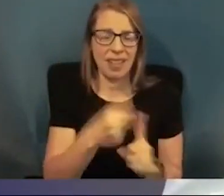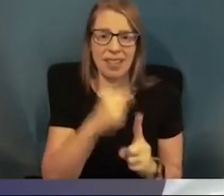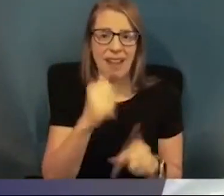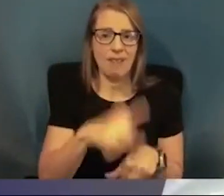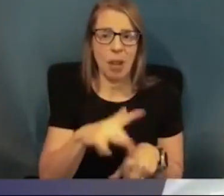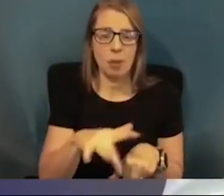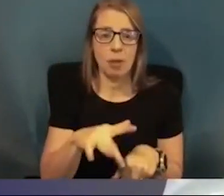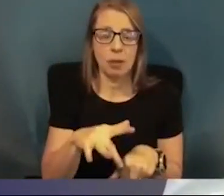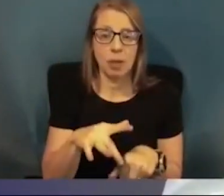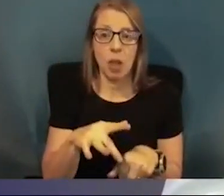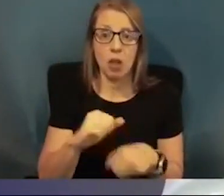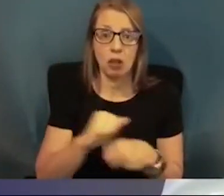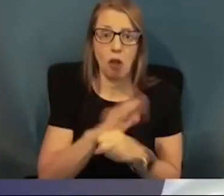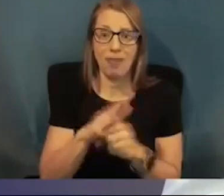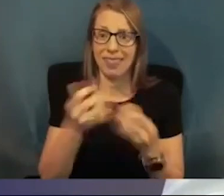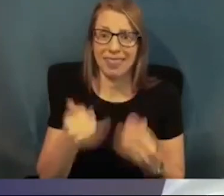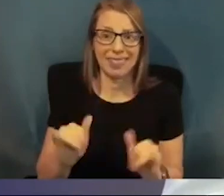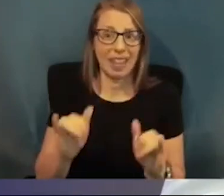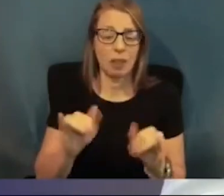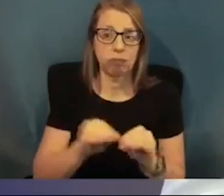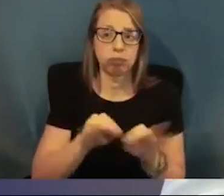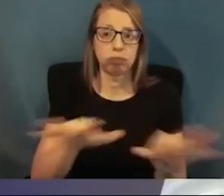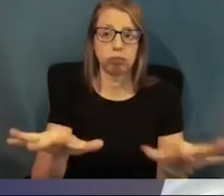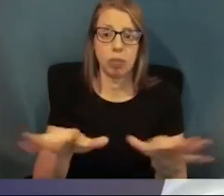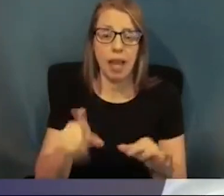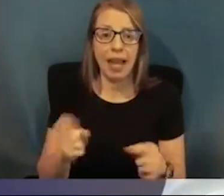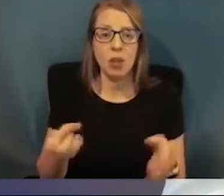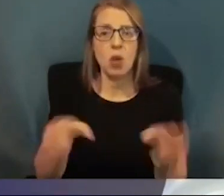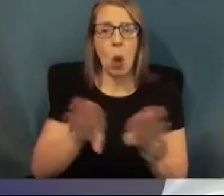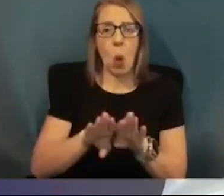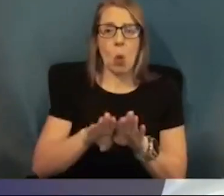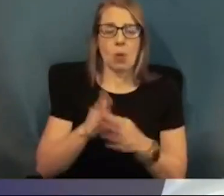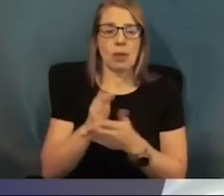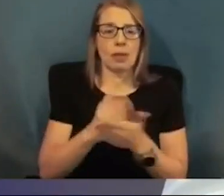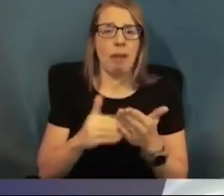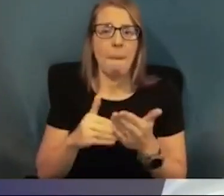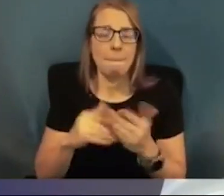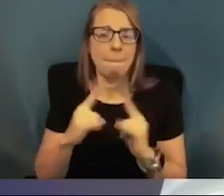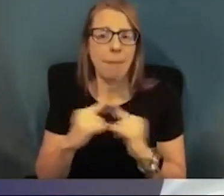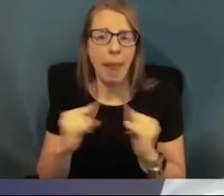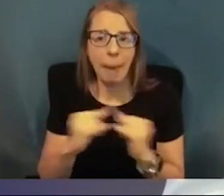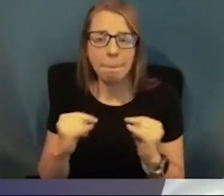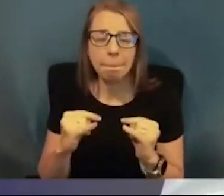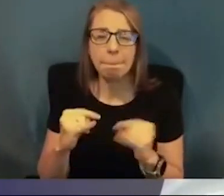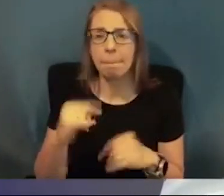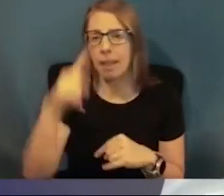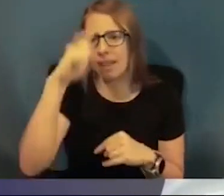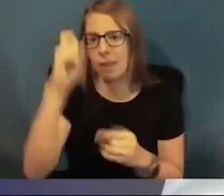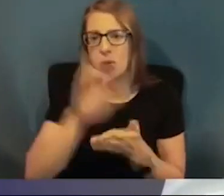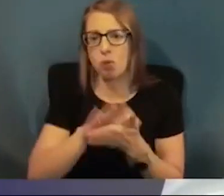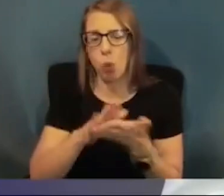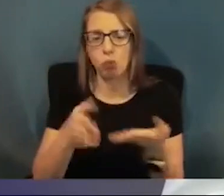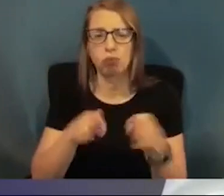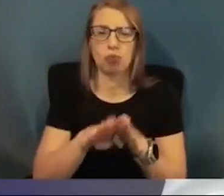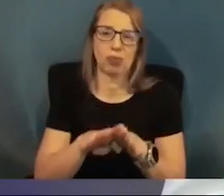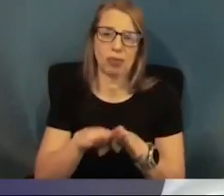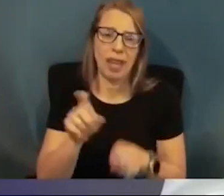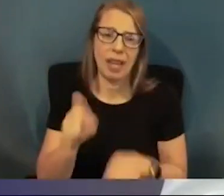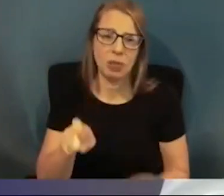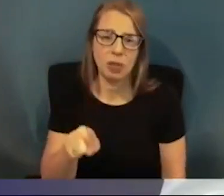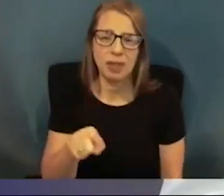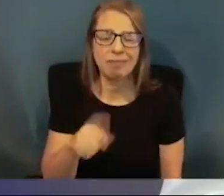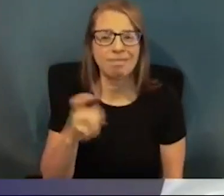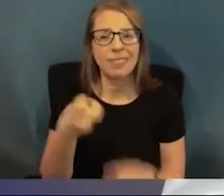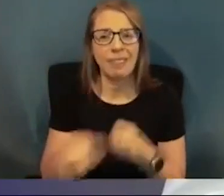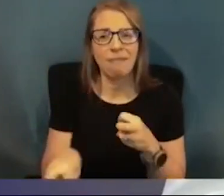in. And so they've had to close some of these camps and summer schools. So it's a tough question. I think parents are going to have to